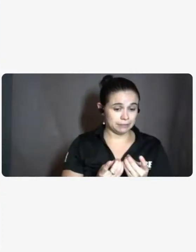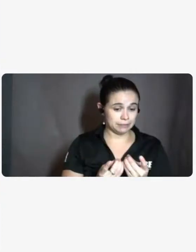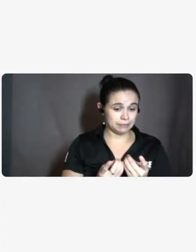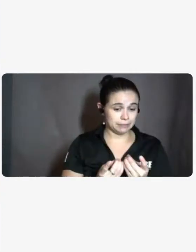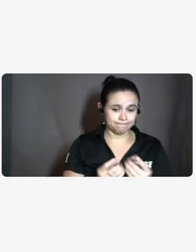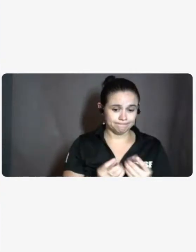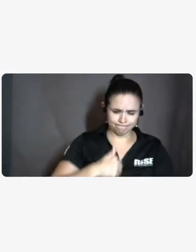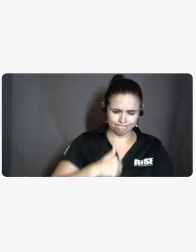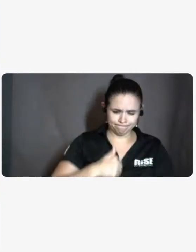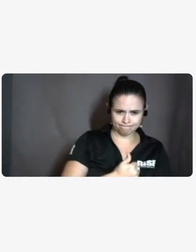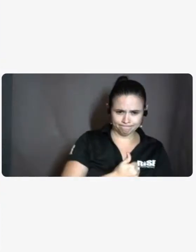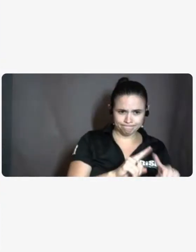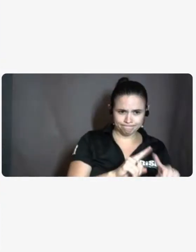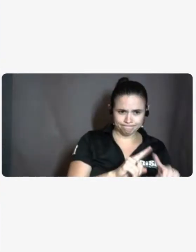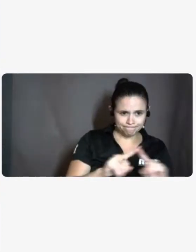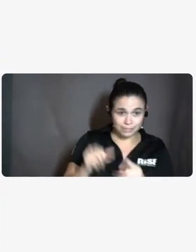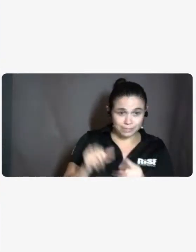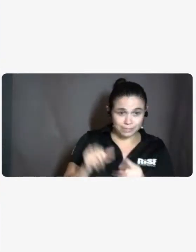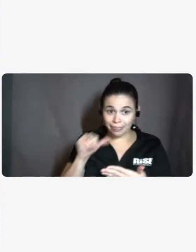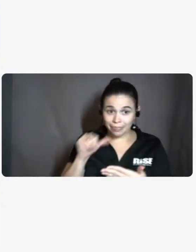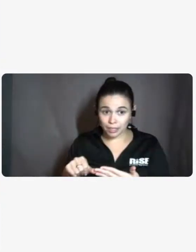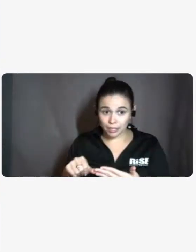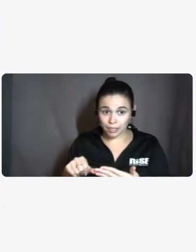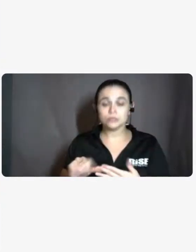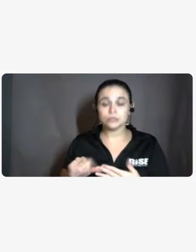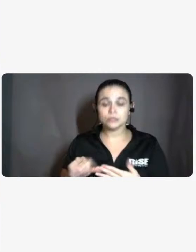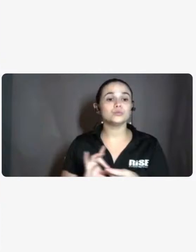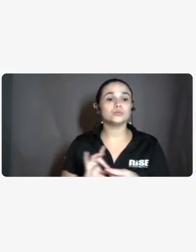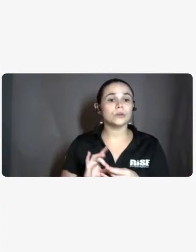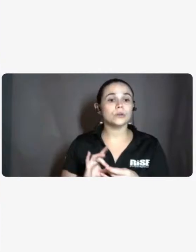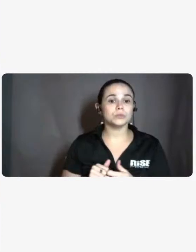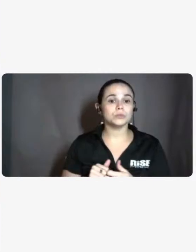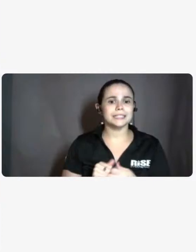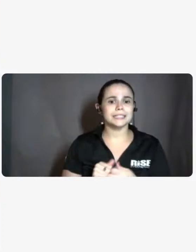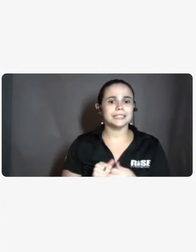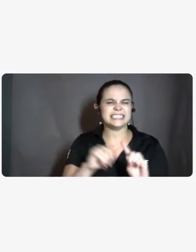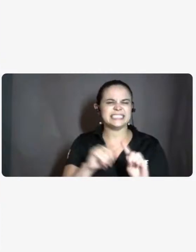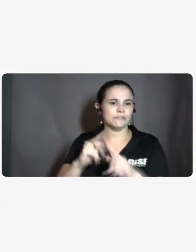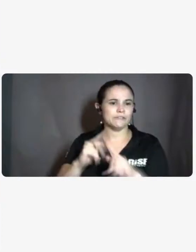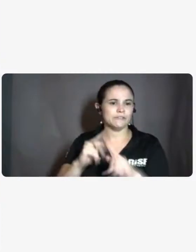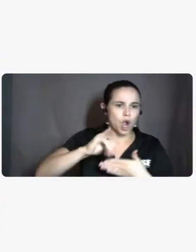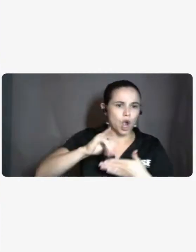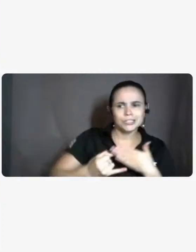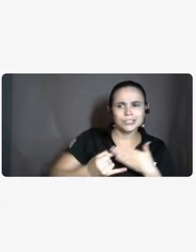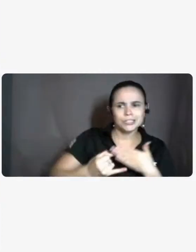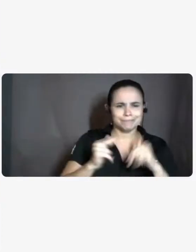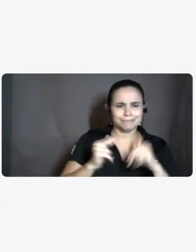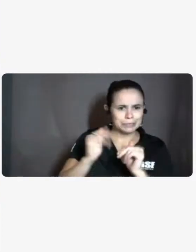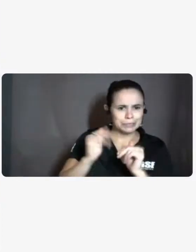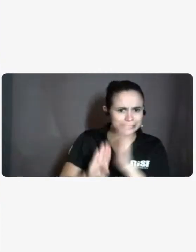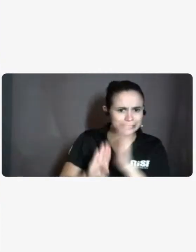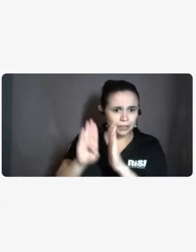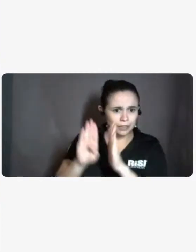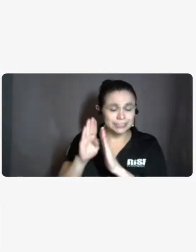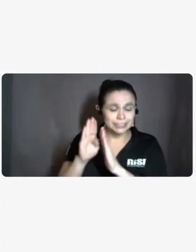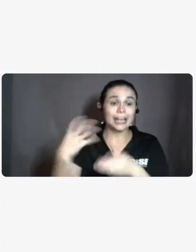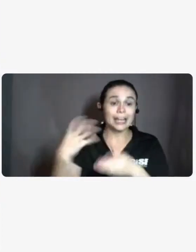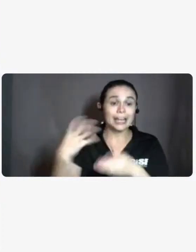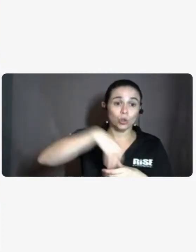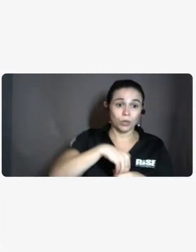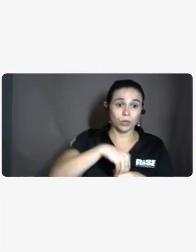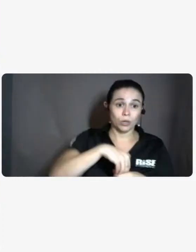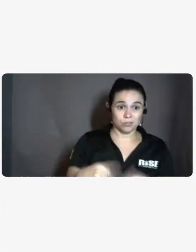regard to a number of developments, including this development, which is going to bring about 2.7 million square feet